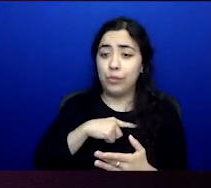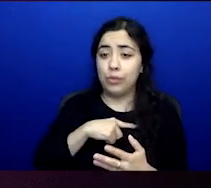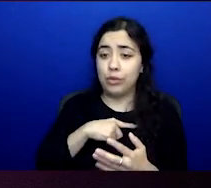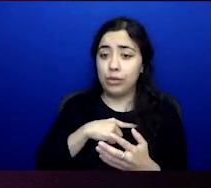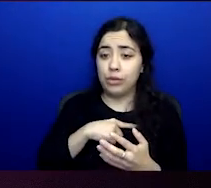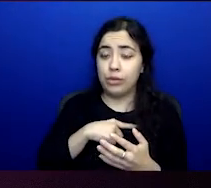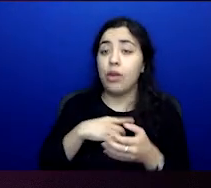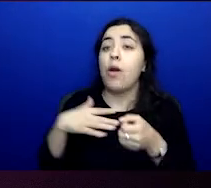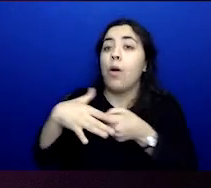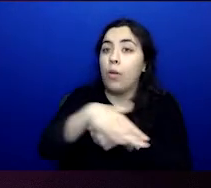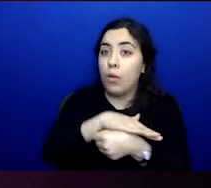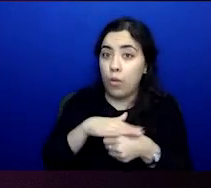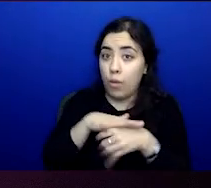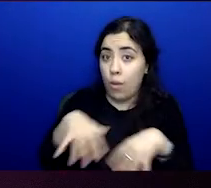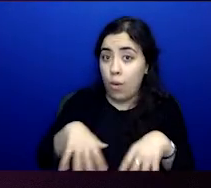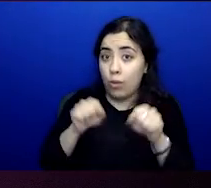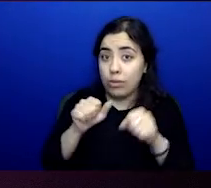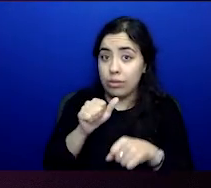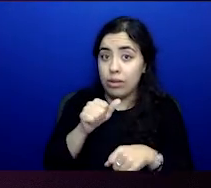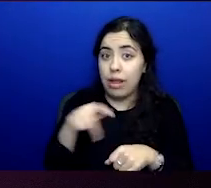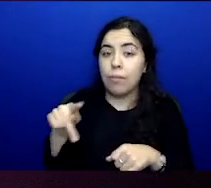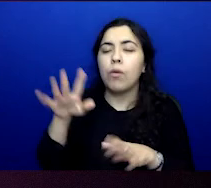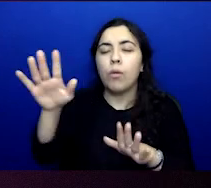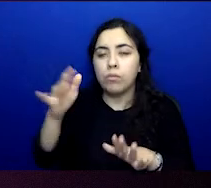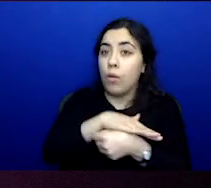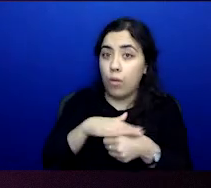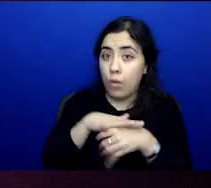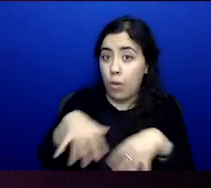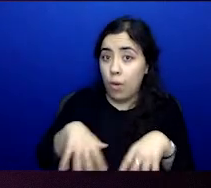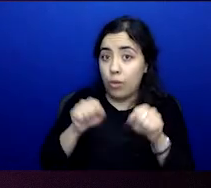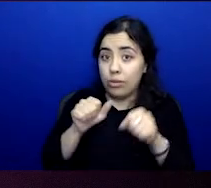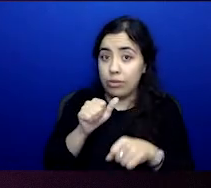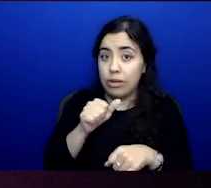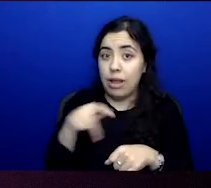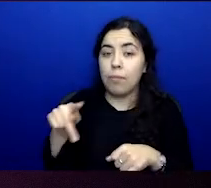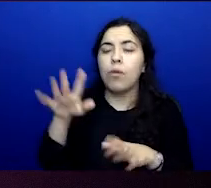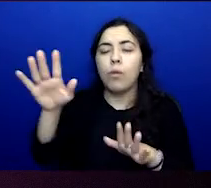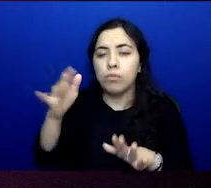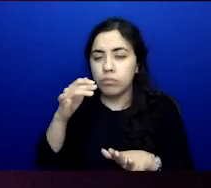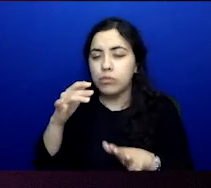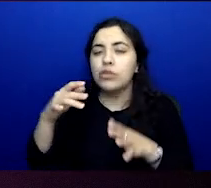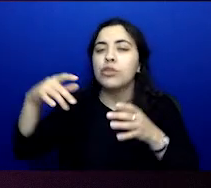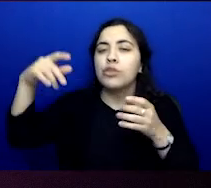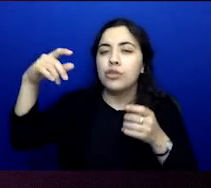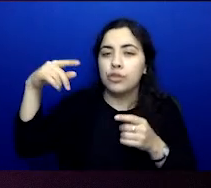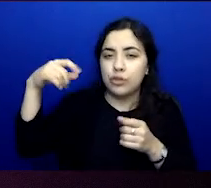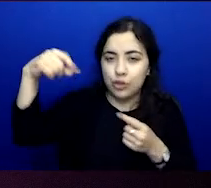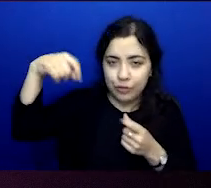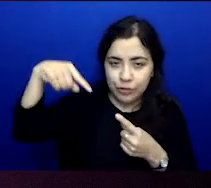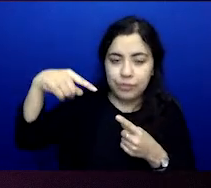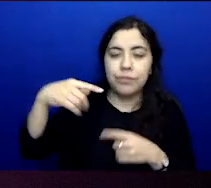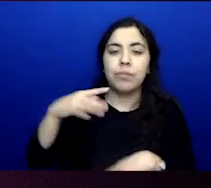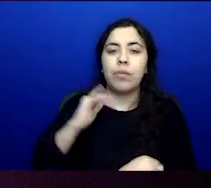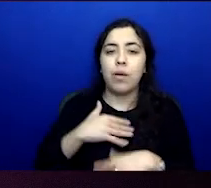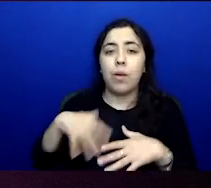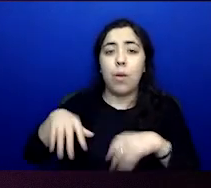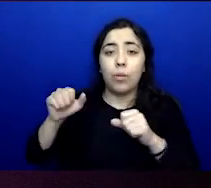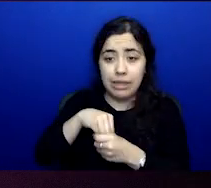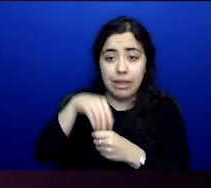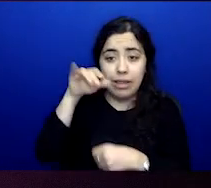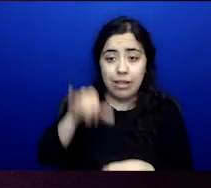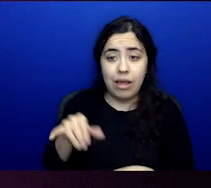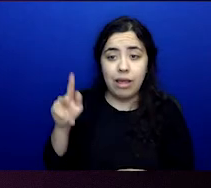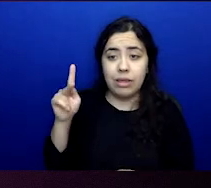are a locally hosted app, no remote server, and our hosted data is within